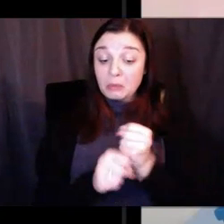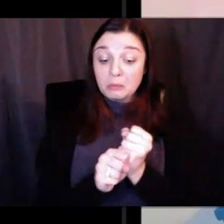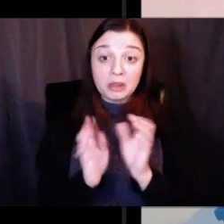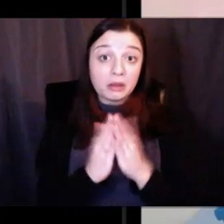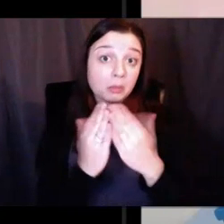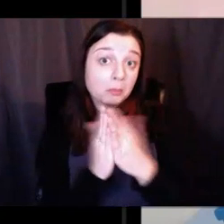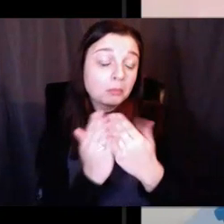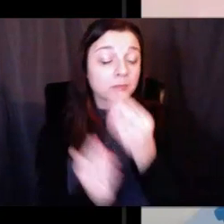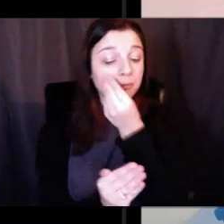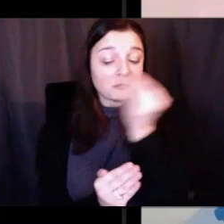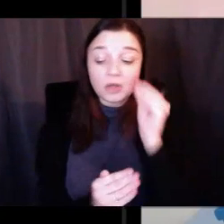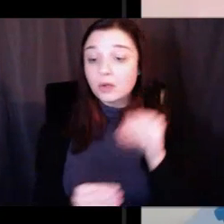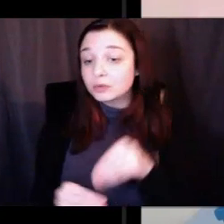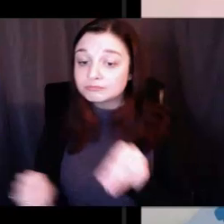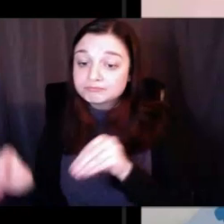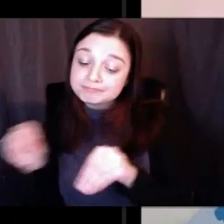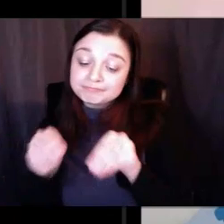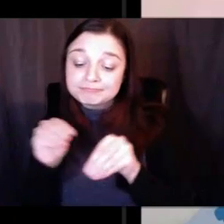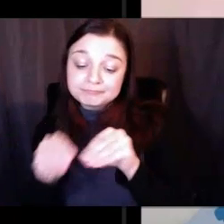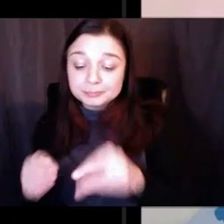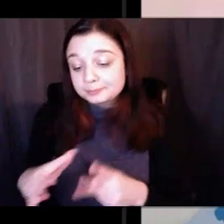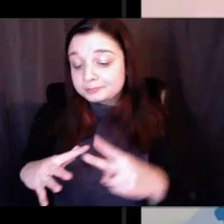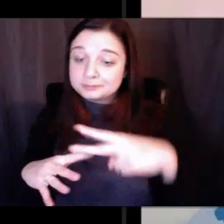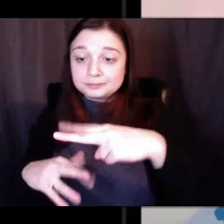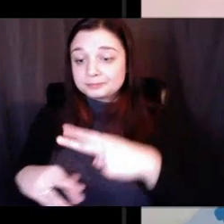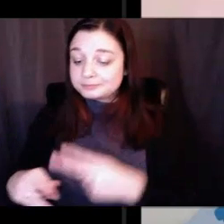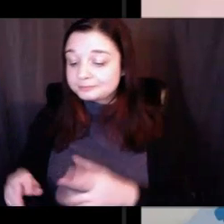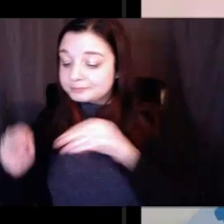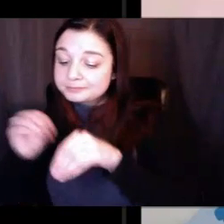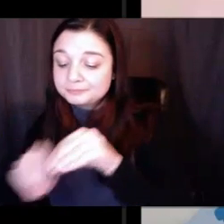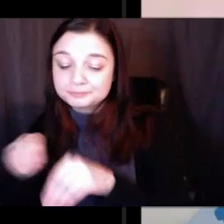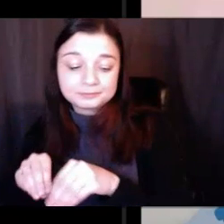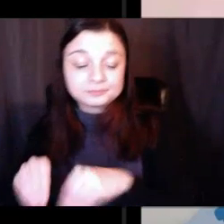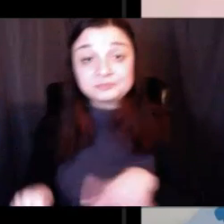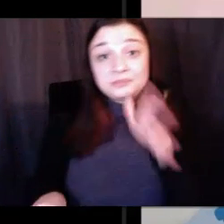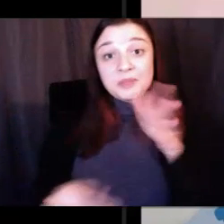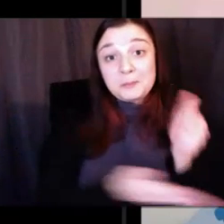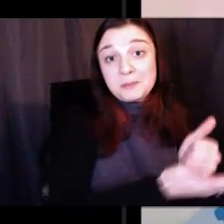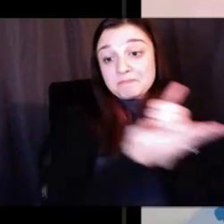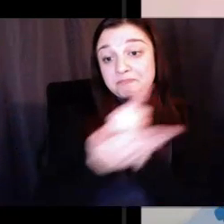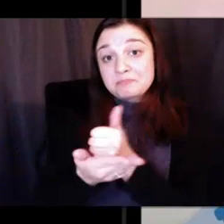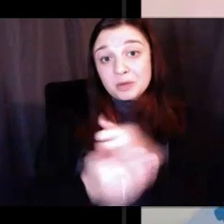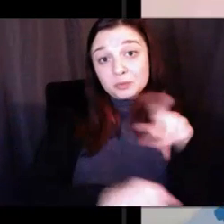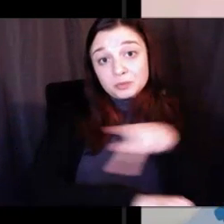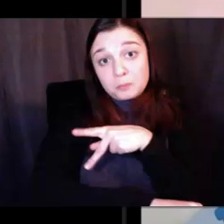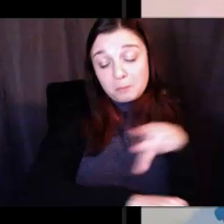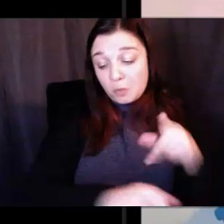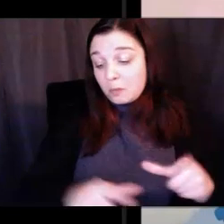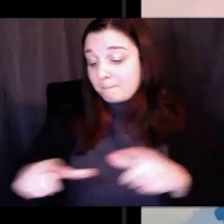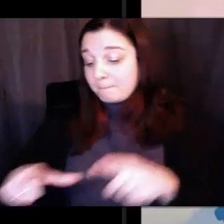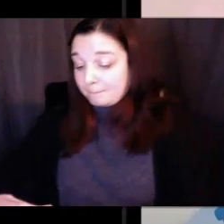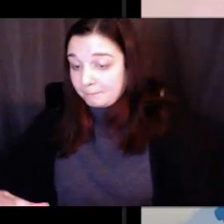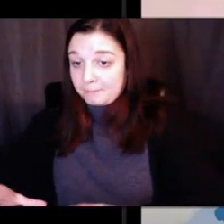Lola makes her own flower book while she waits. Mommy types the Mary Mary poem and Lola glues it